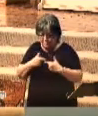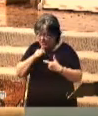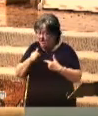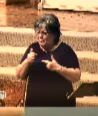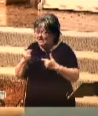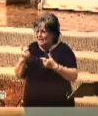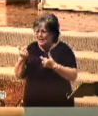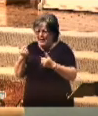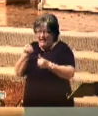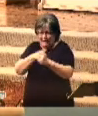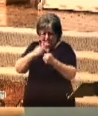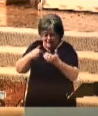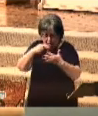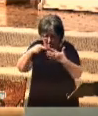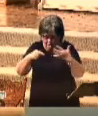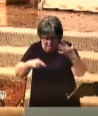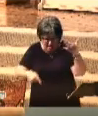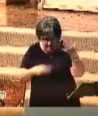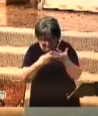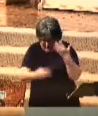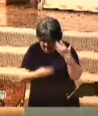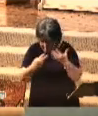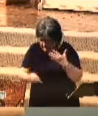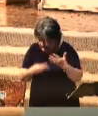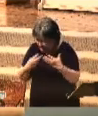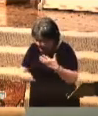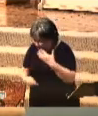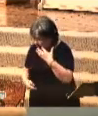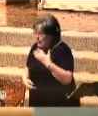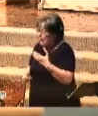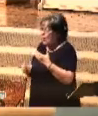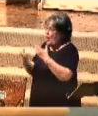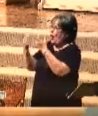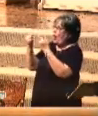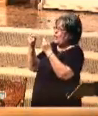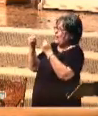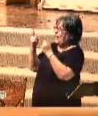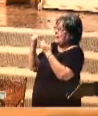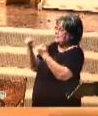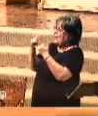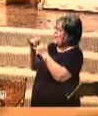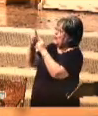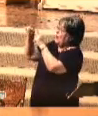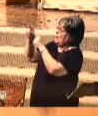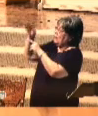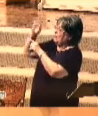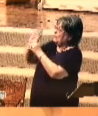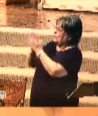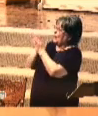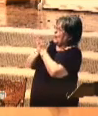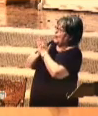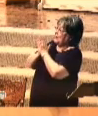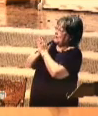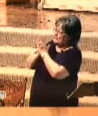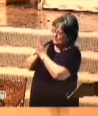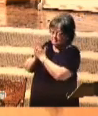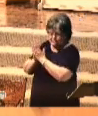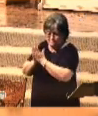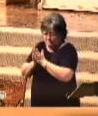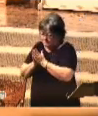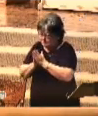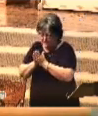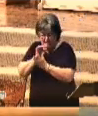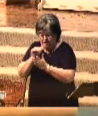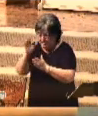else fails and not when everything else doesn't pan out and all that kind of thing. Oh, well, maybe I should pray. That's not seeking